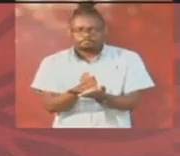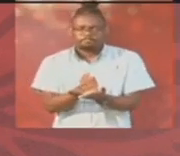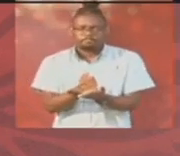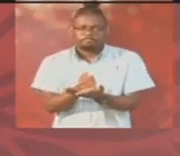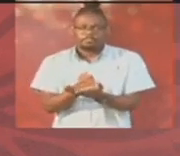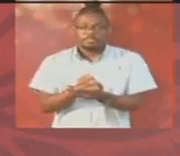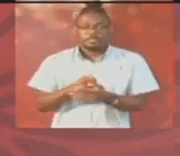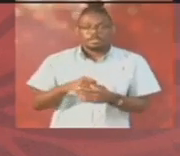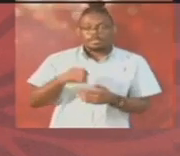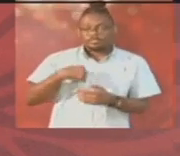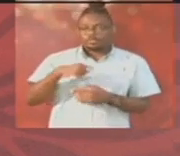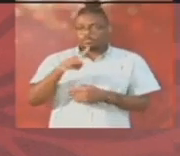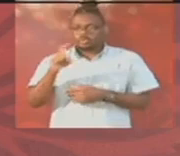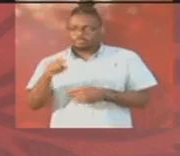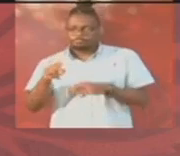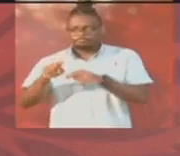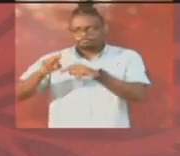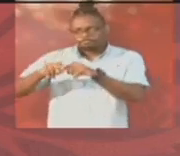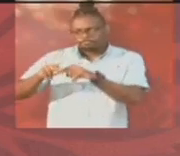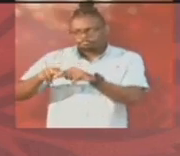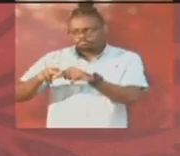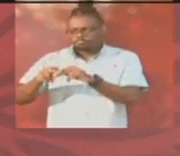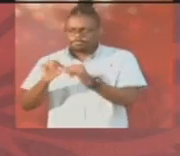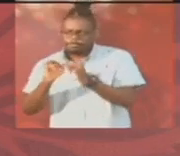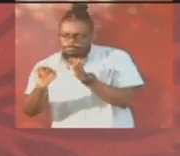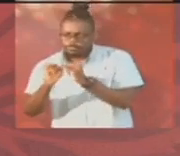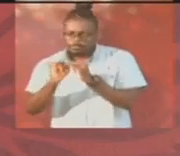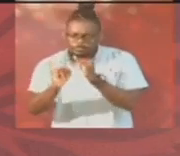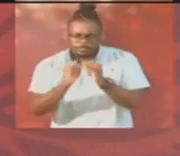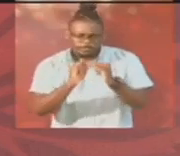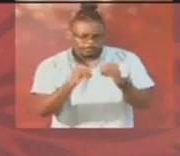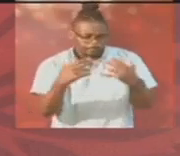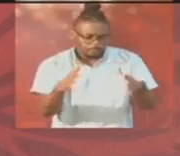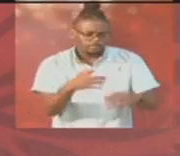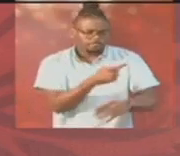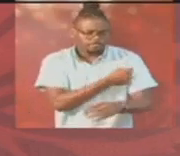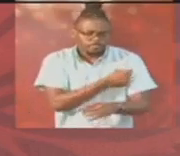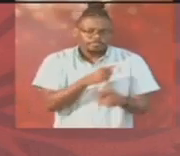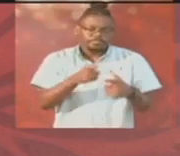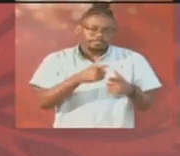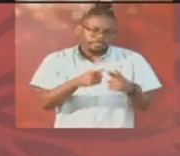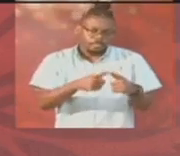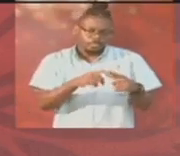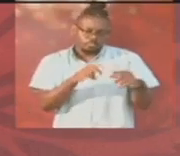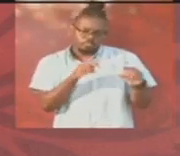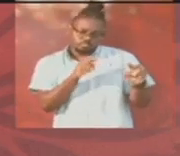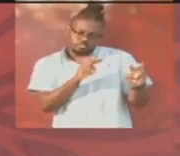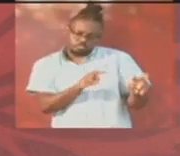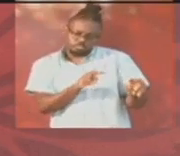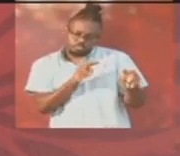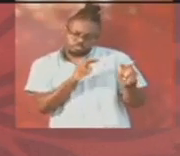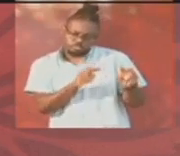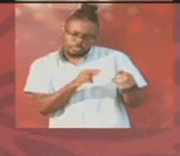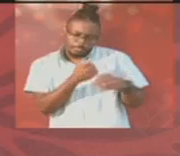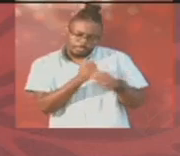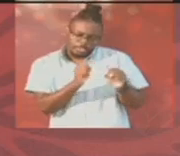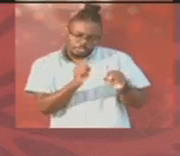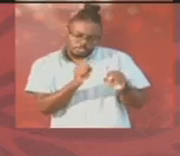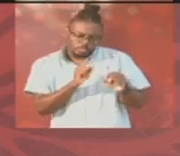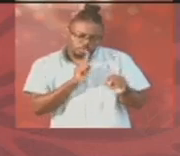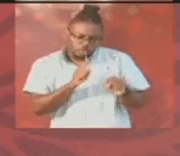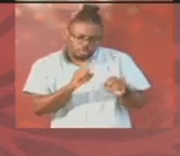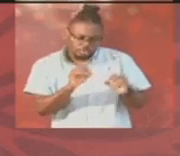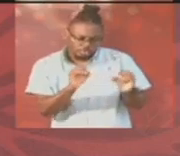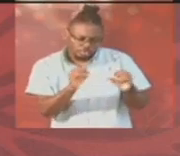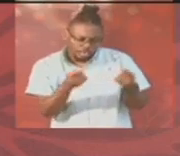screening stations to vaccination stations to the observation area. Without their partnership, we would not have been able to